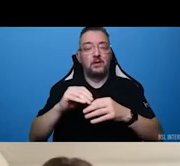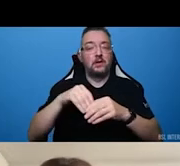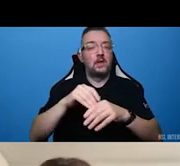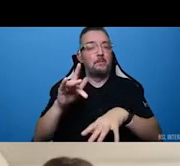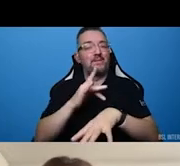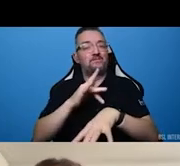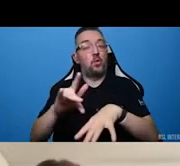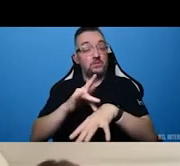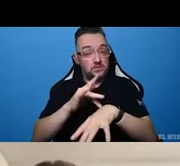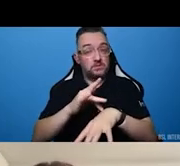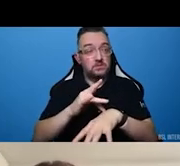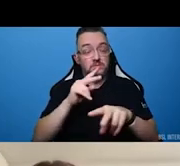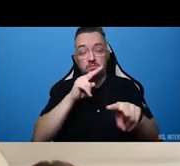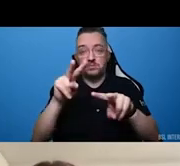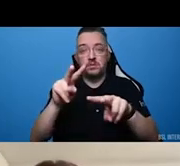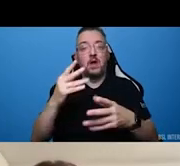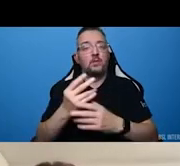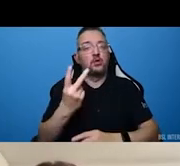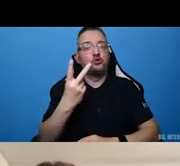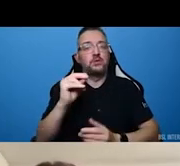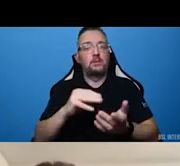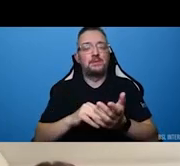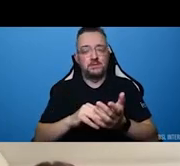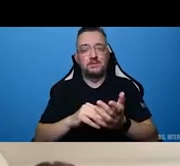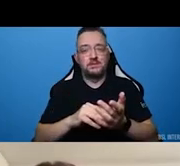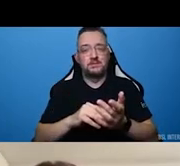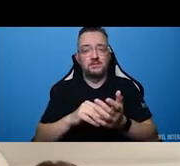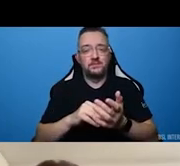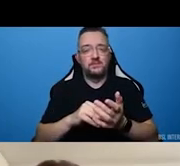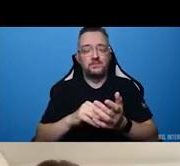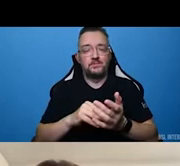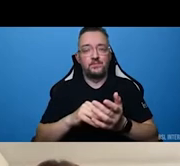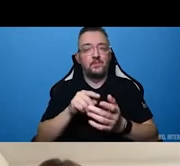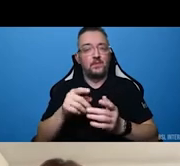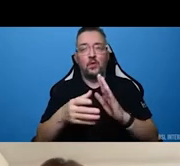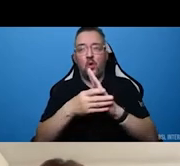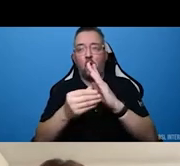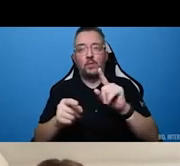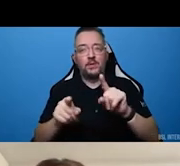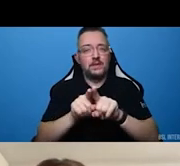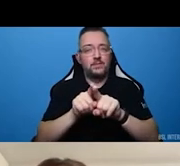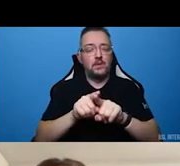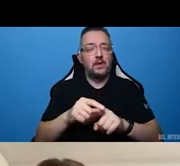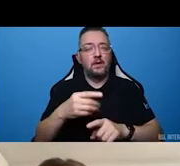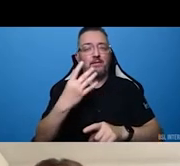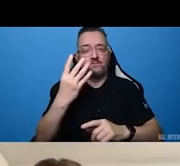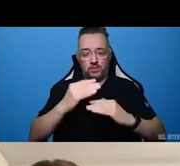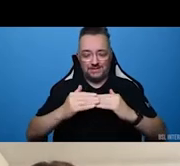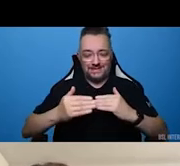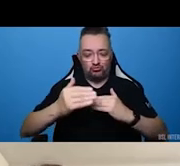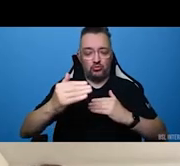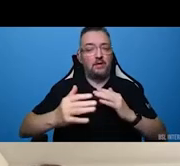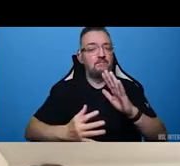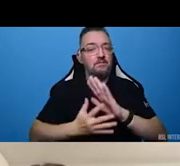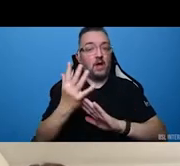20 minutes in the Arsenale that mimics the four stages of fire, which